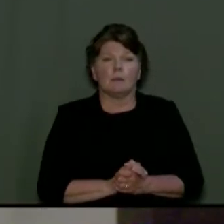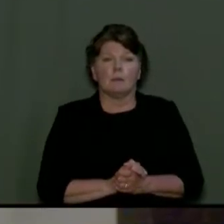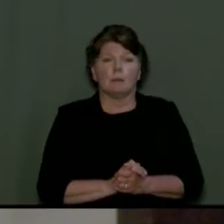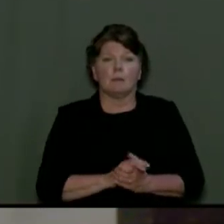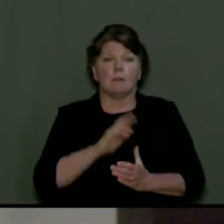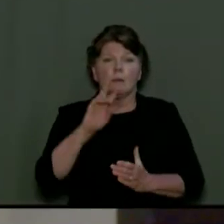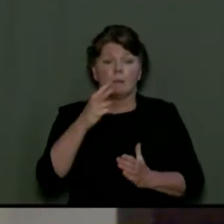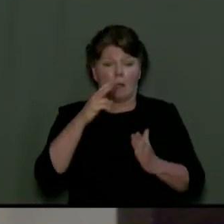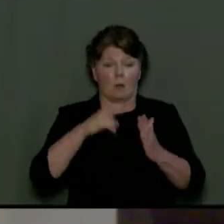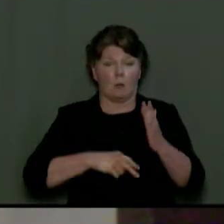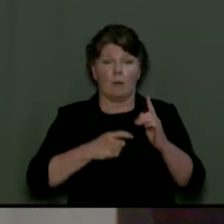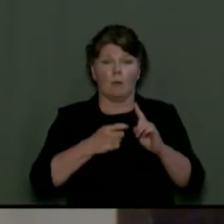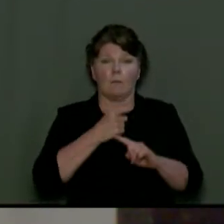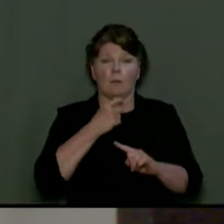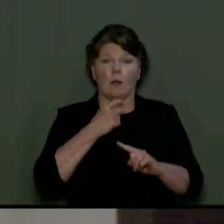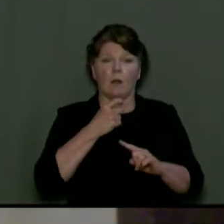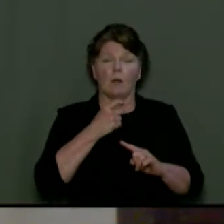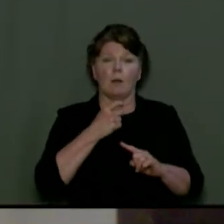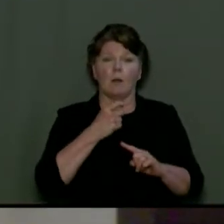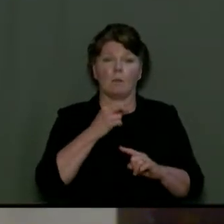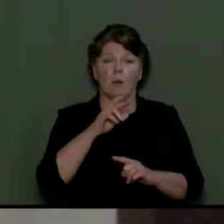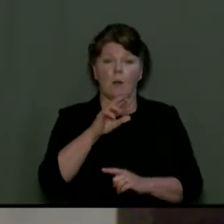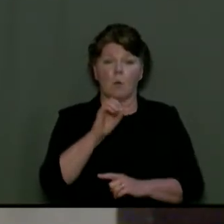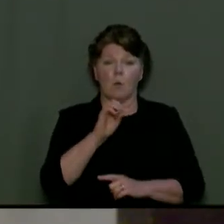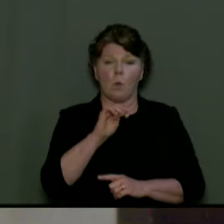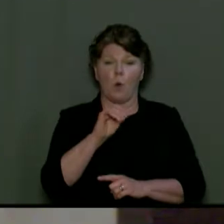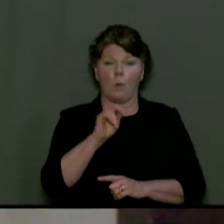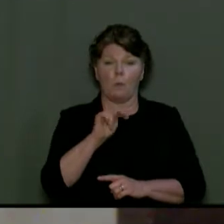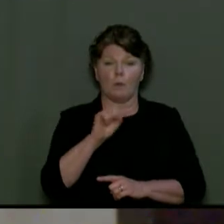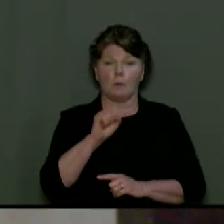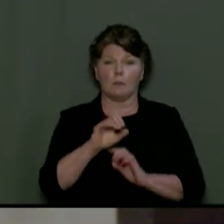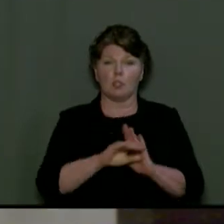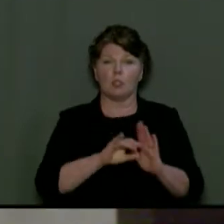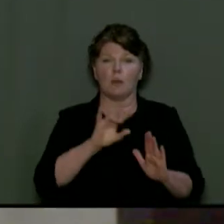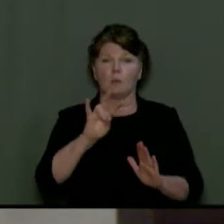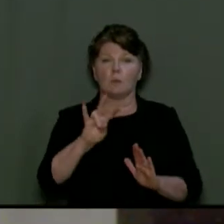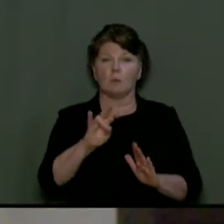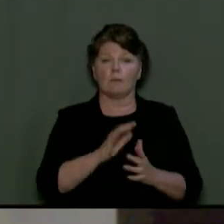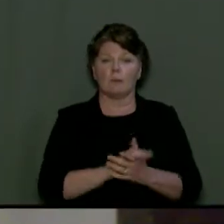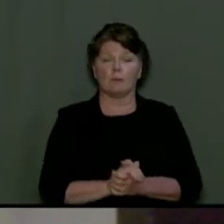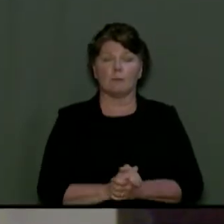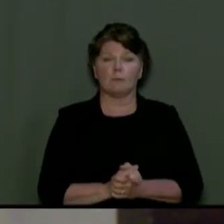Our epistle reading is written in Romans, the 7th chapter.